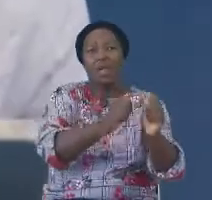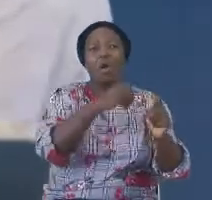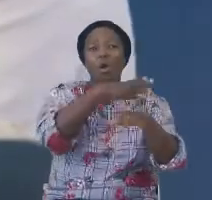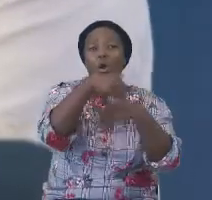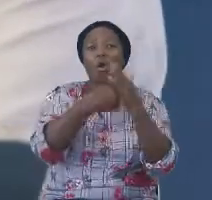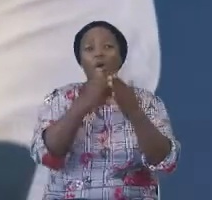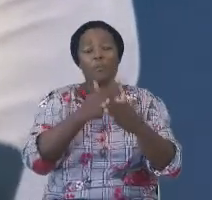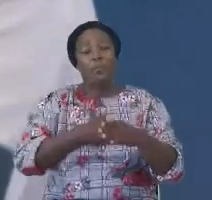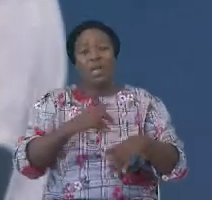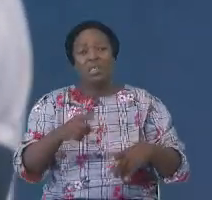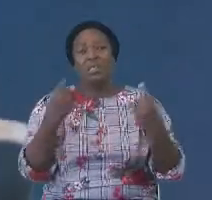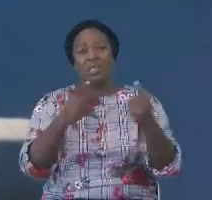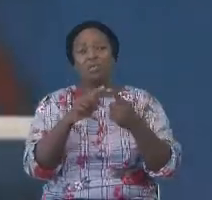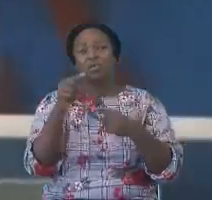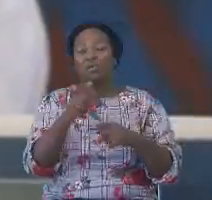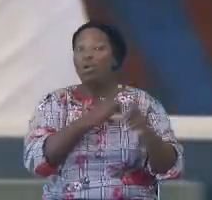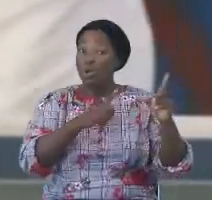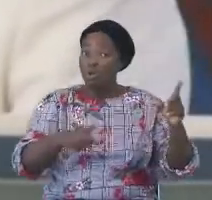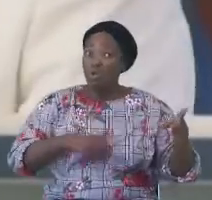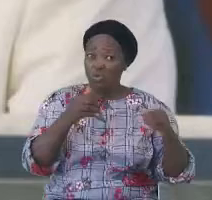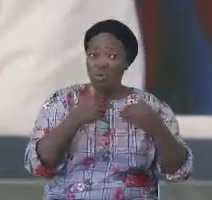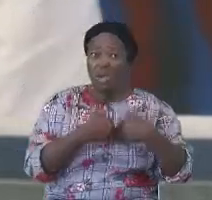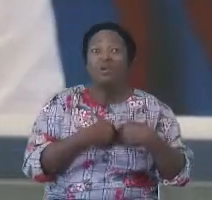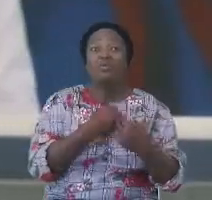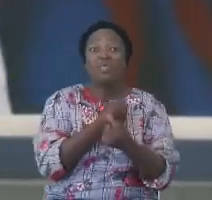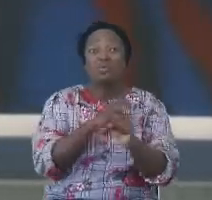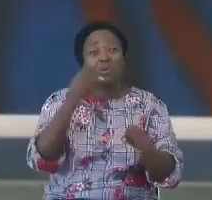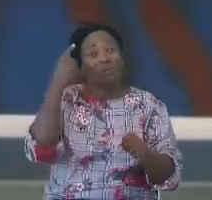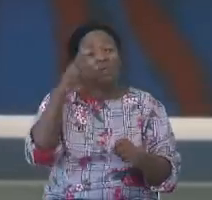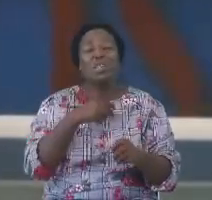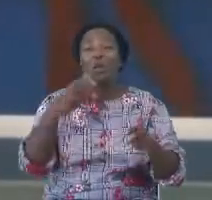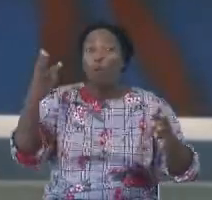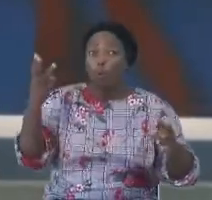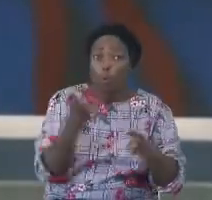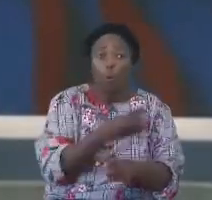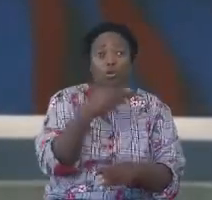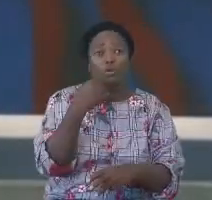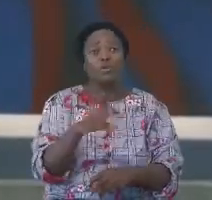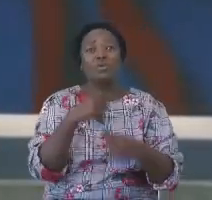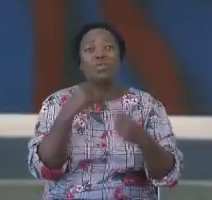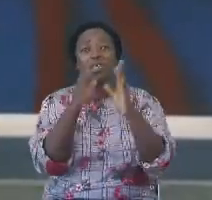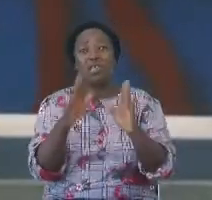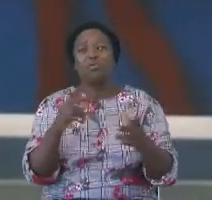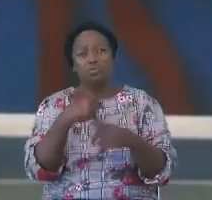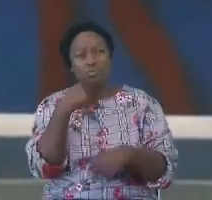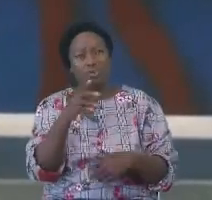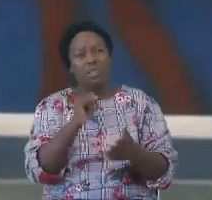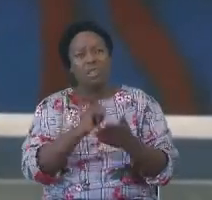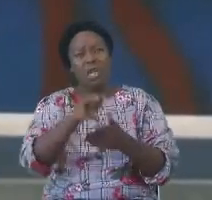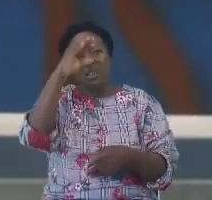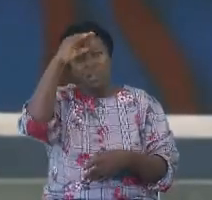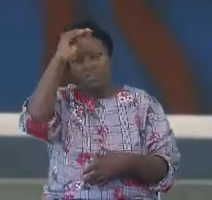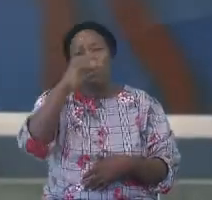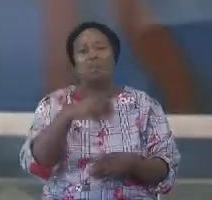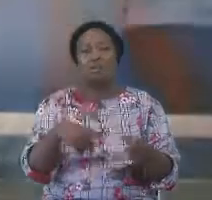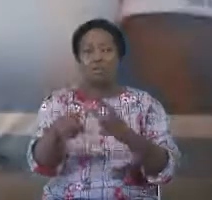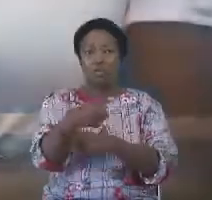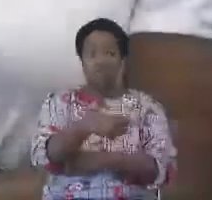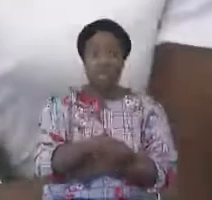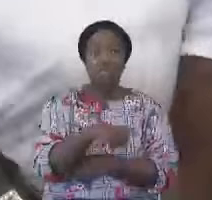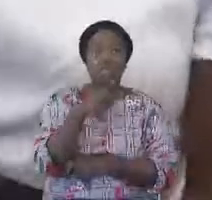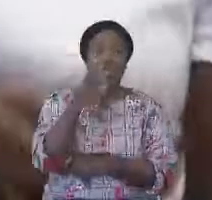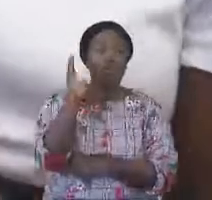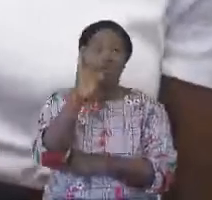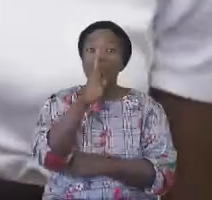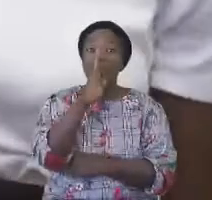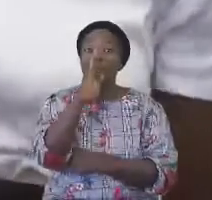i transfer all my sins unto you lord you have salvation for the worst of sinners